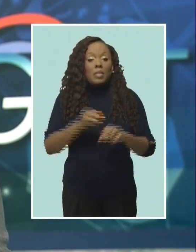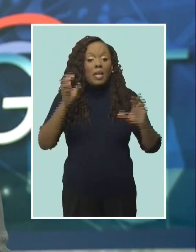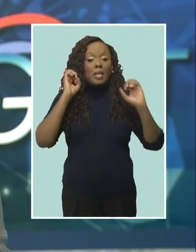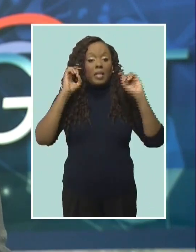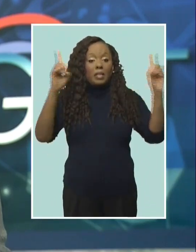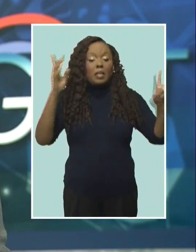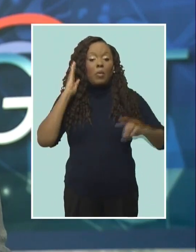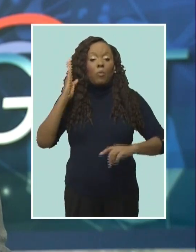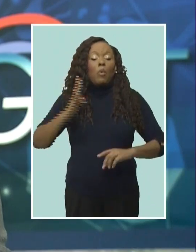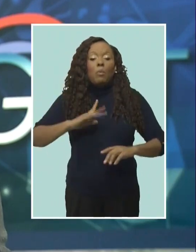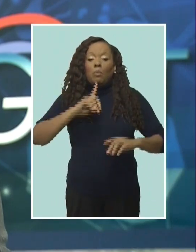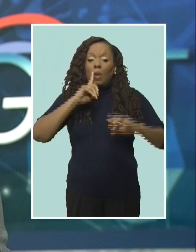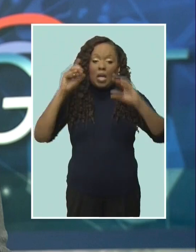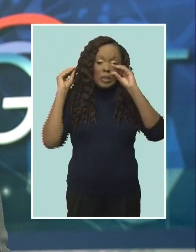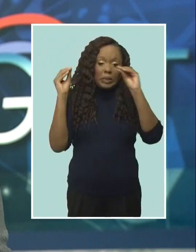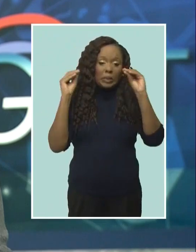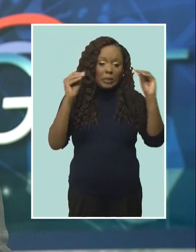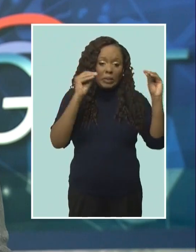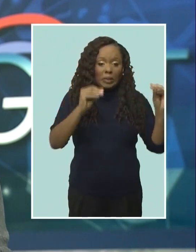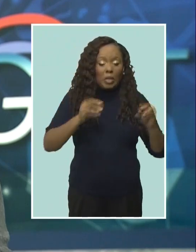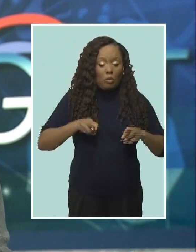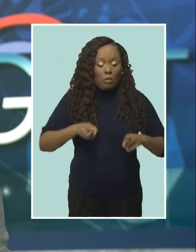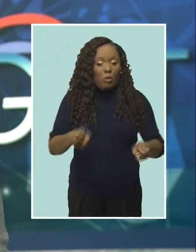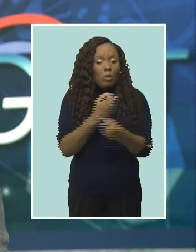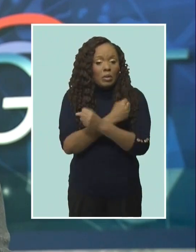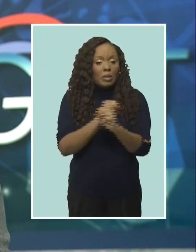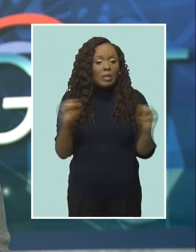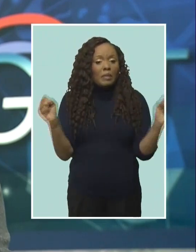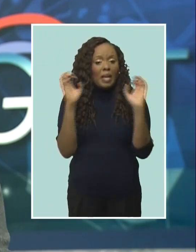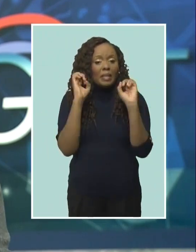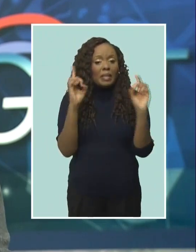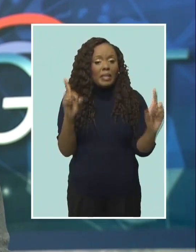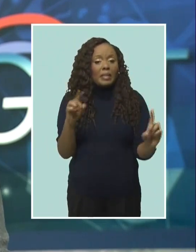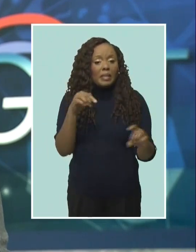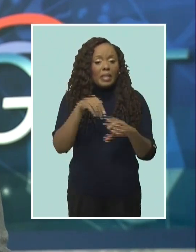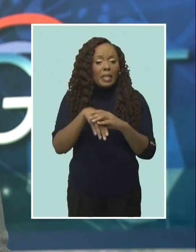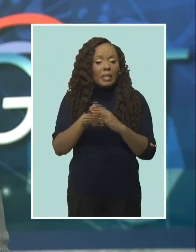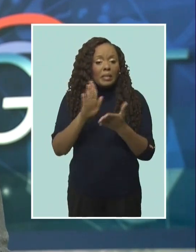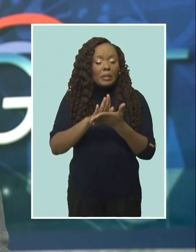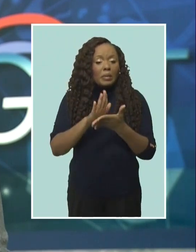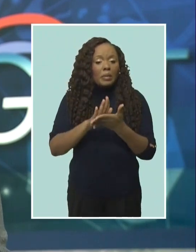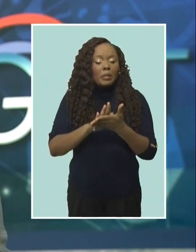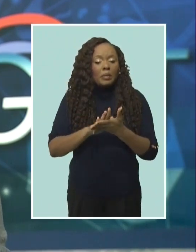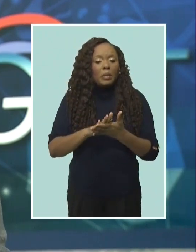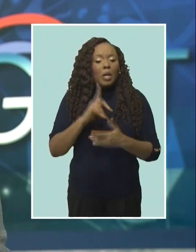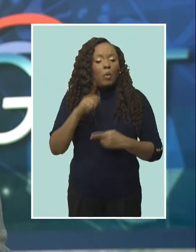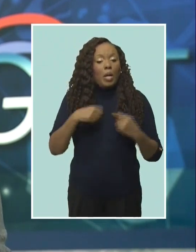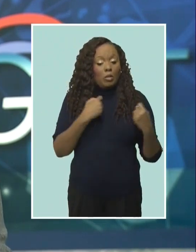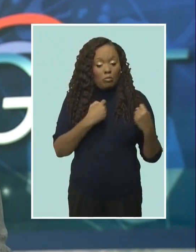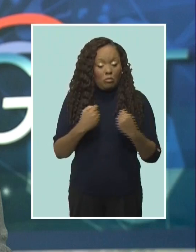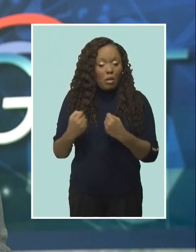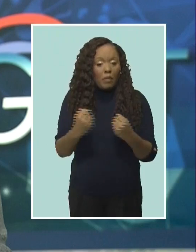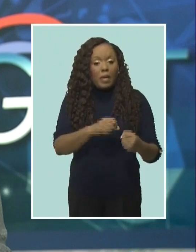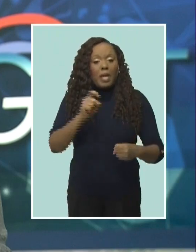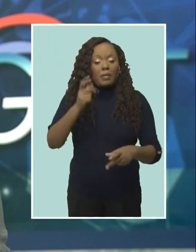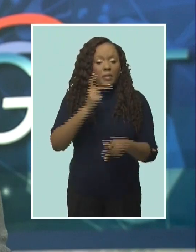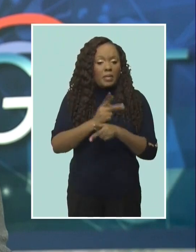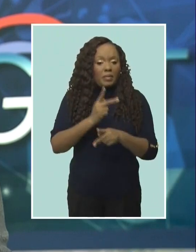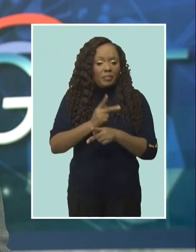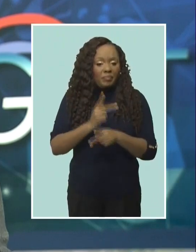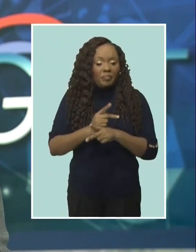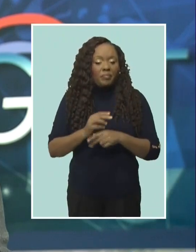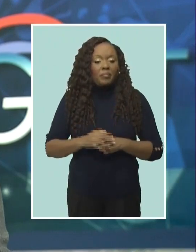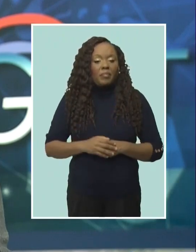ramping up road safety education in schools and wants motorists to be aware of children crossing the street. This development is